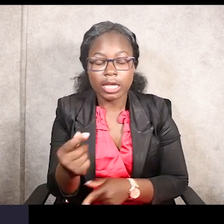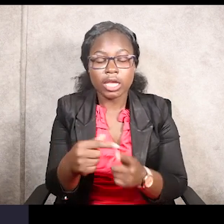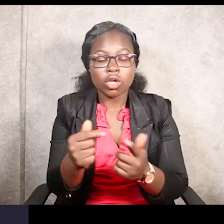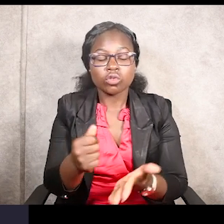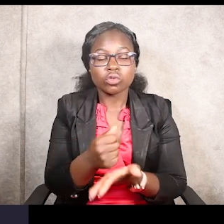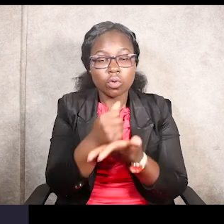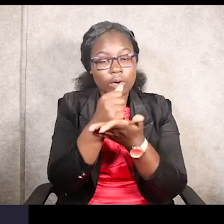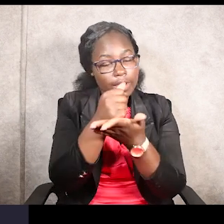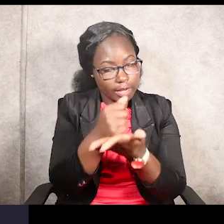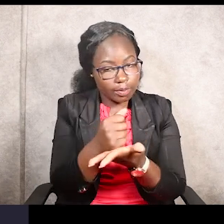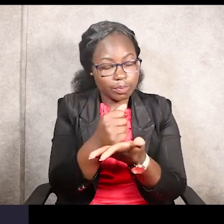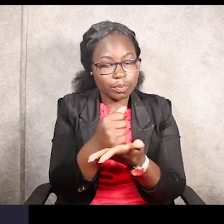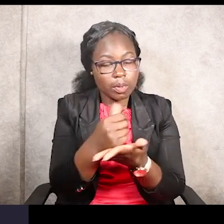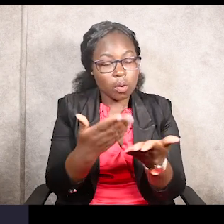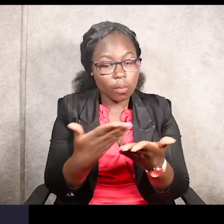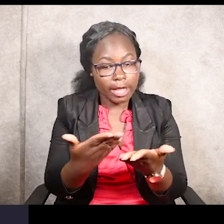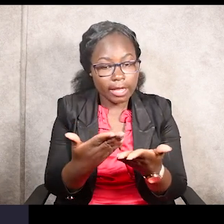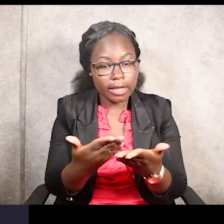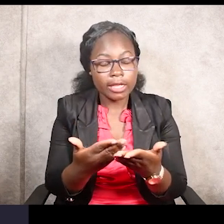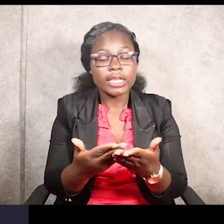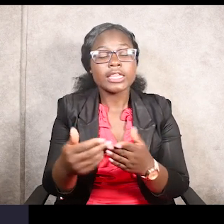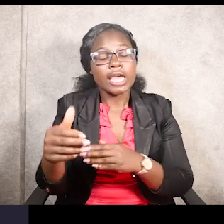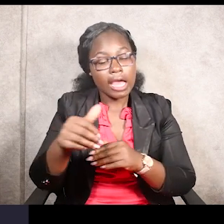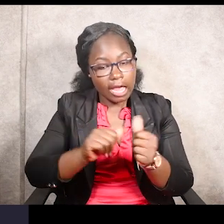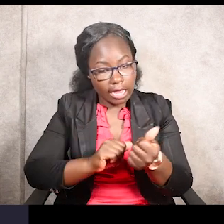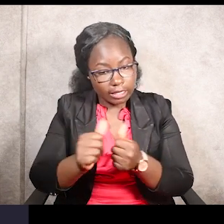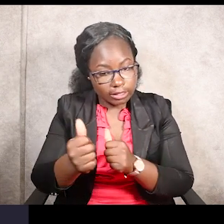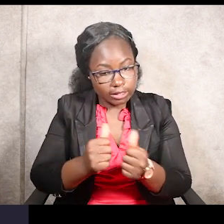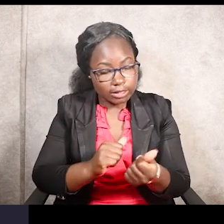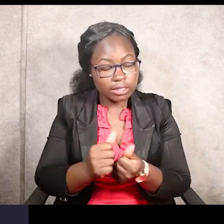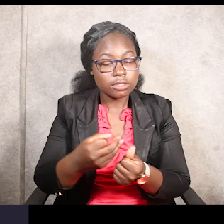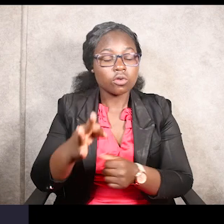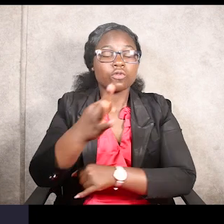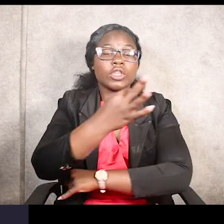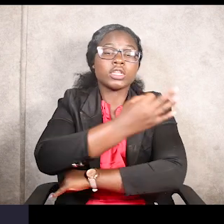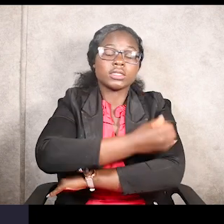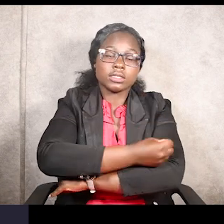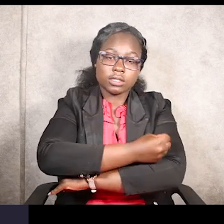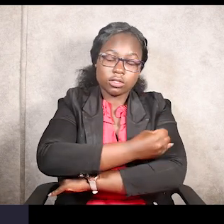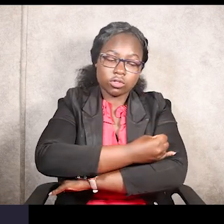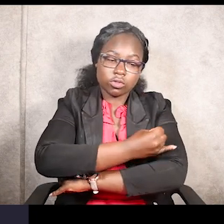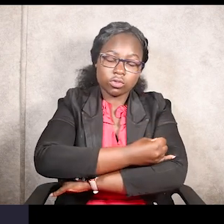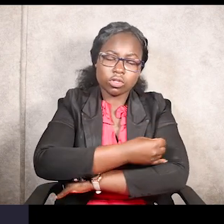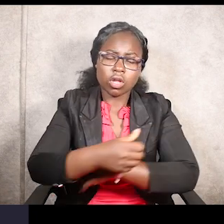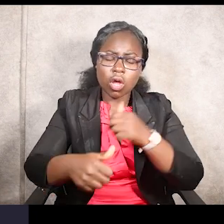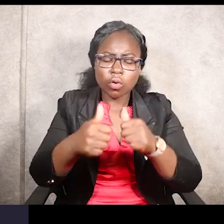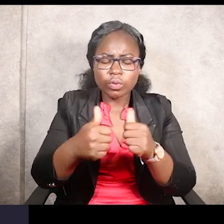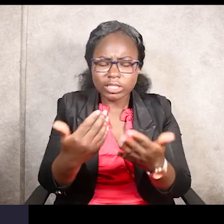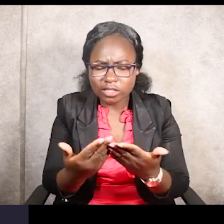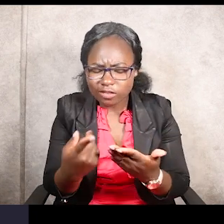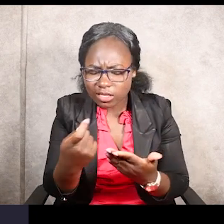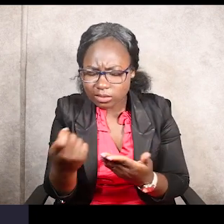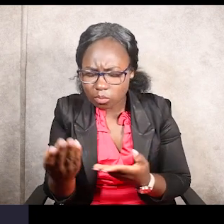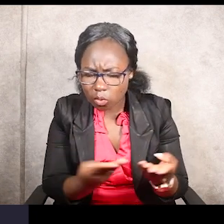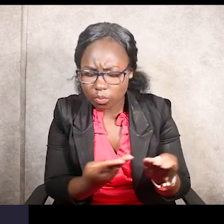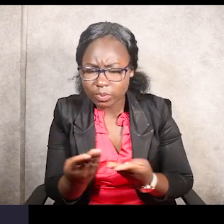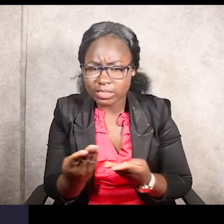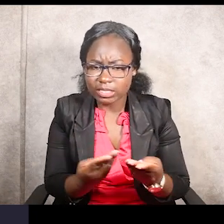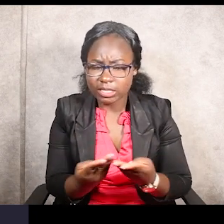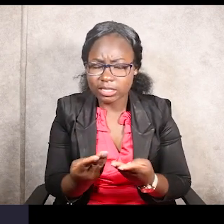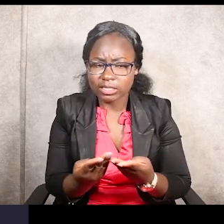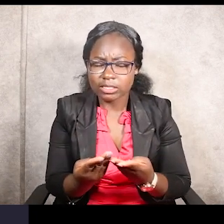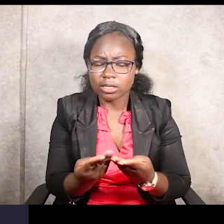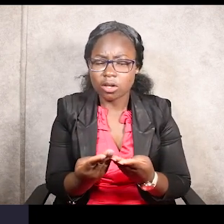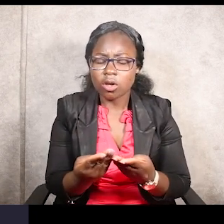the activities of the institution. Whichever small business, whether you're a small business or